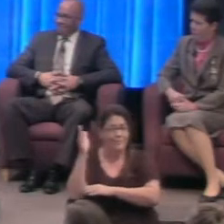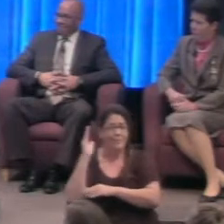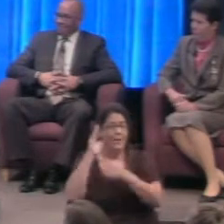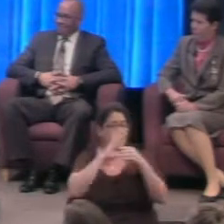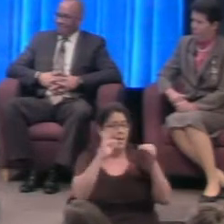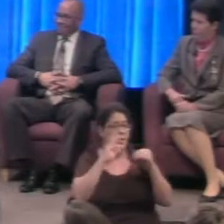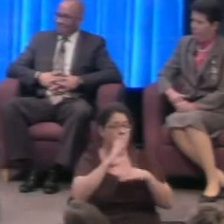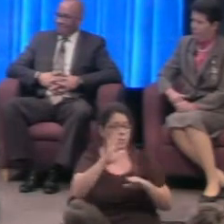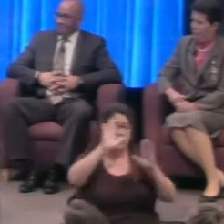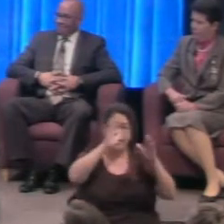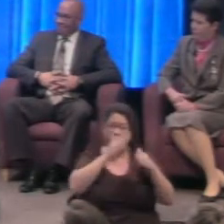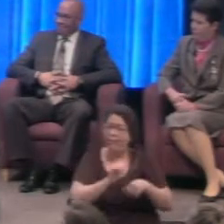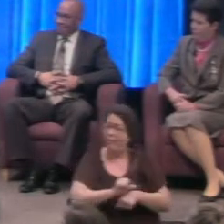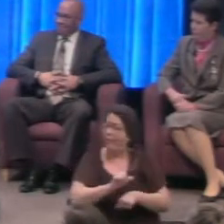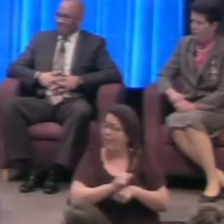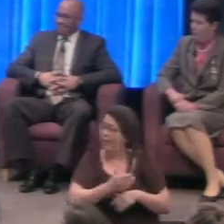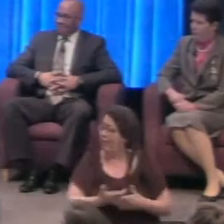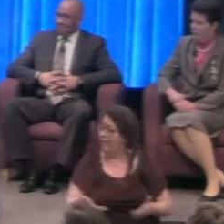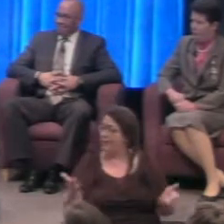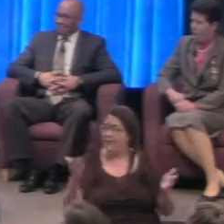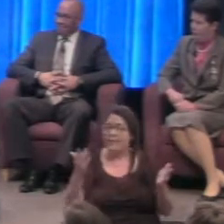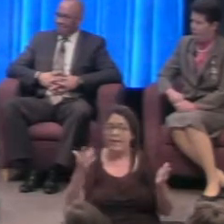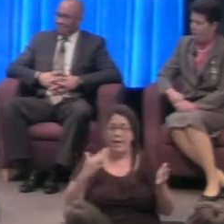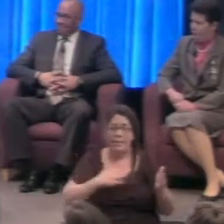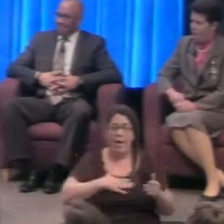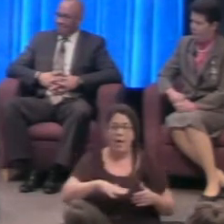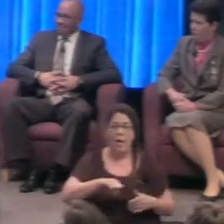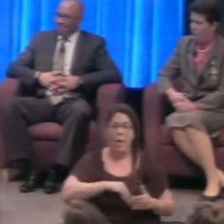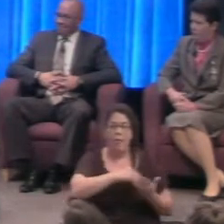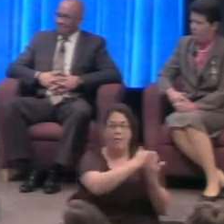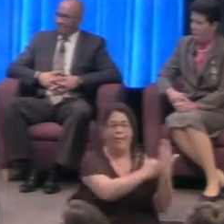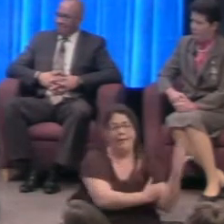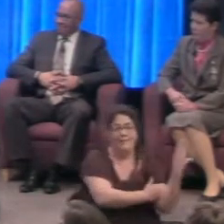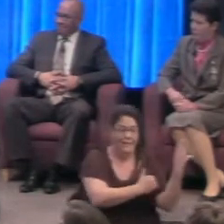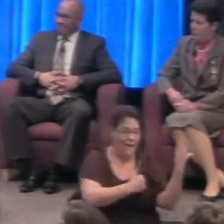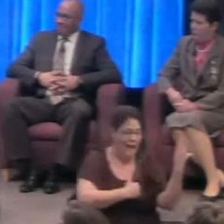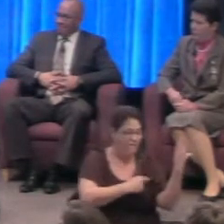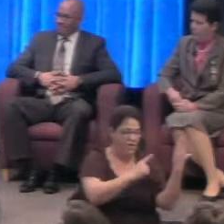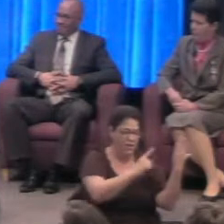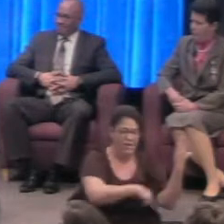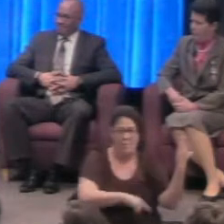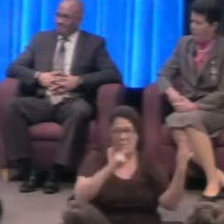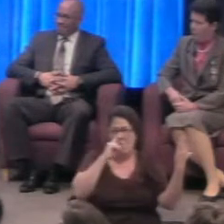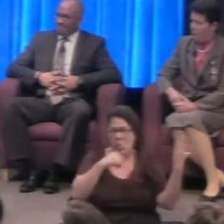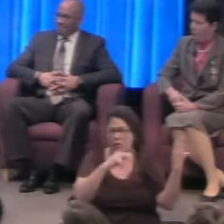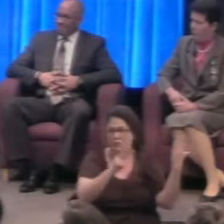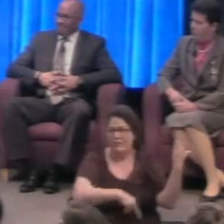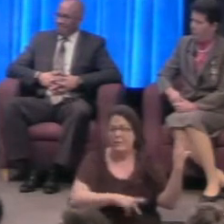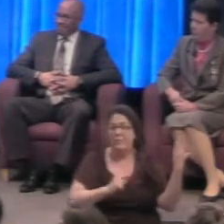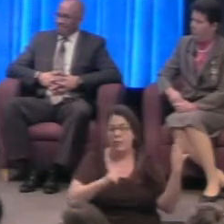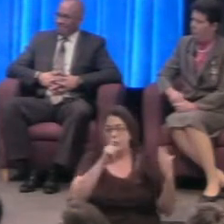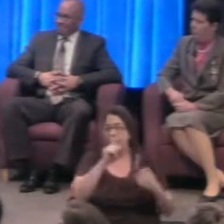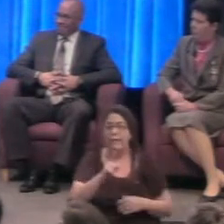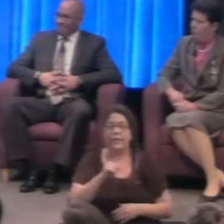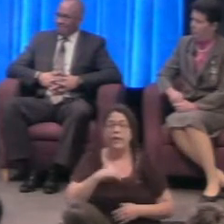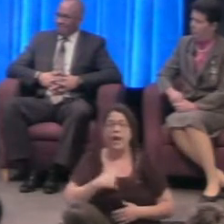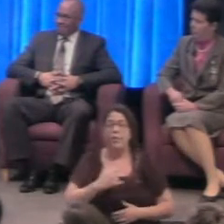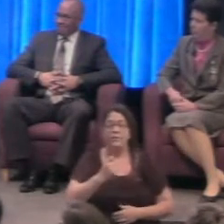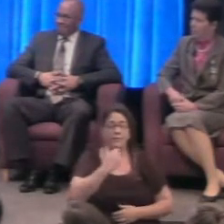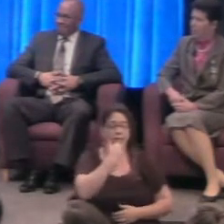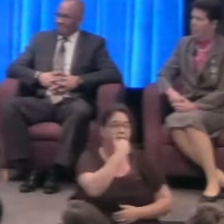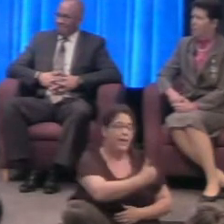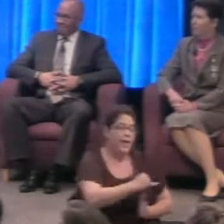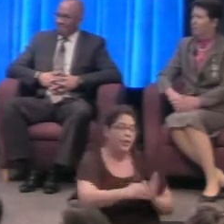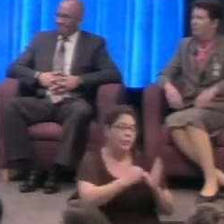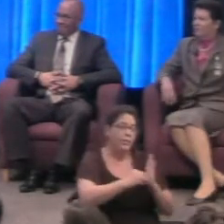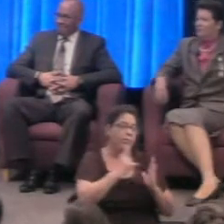has done. I have my own list of things. I won't bore everybody with that, but again, just want to say, Ms. Miller, thank you